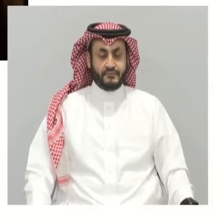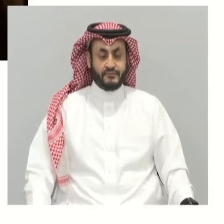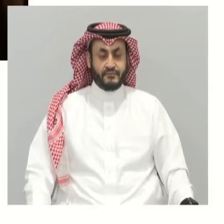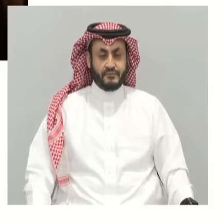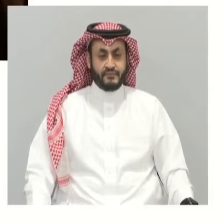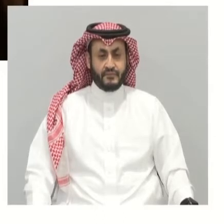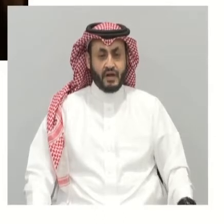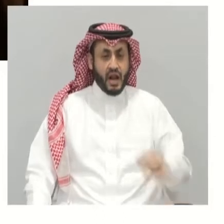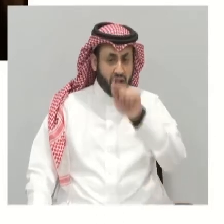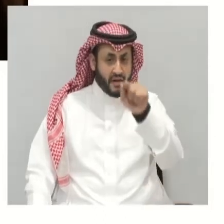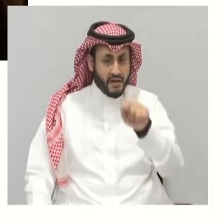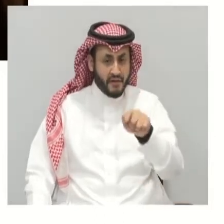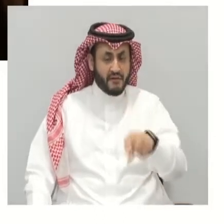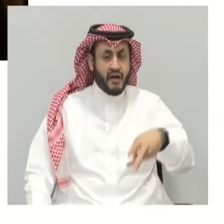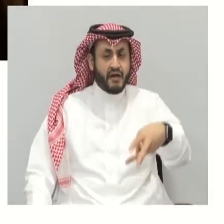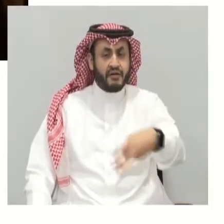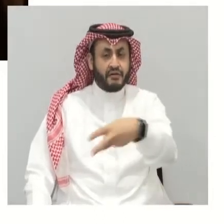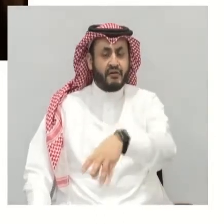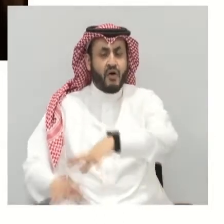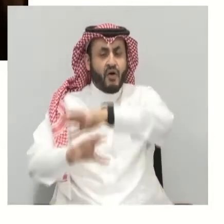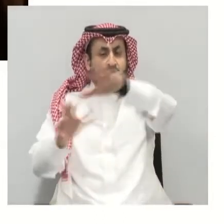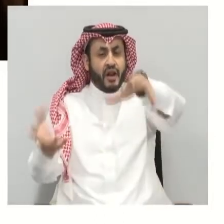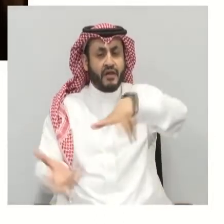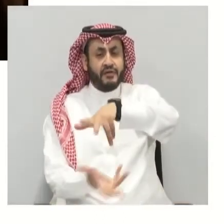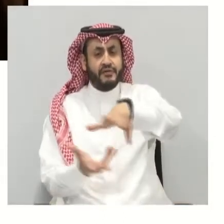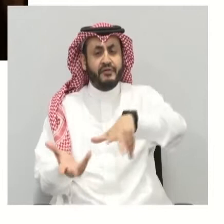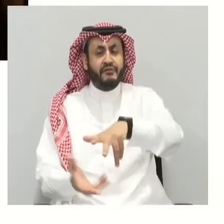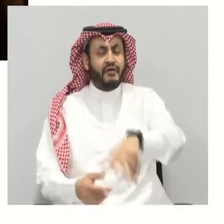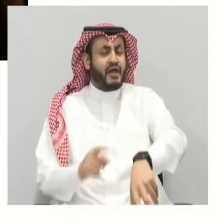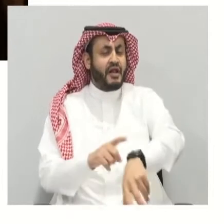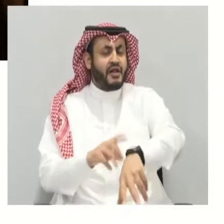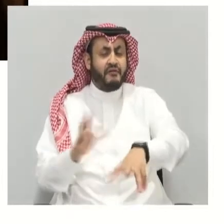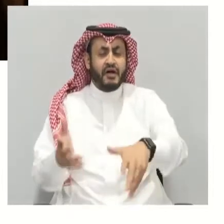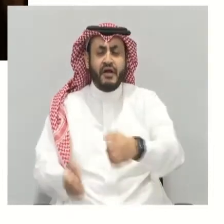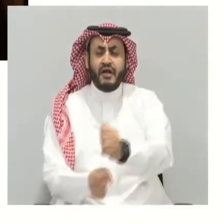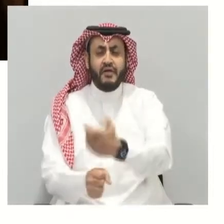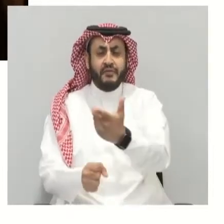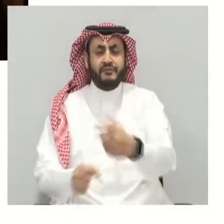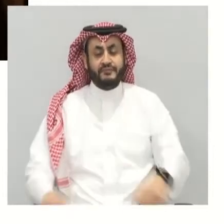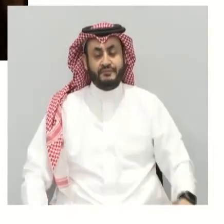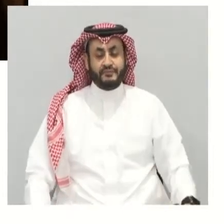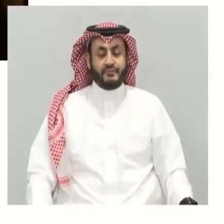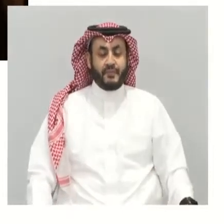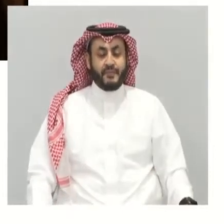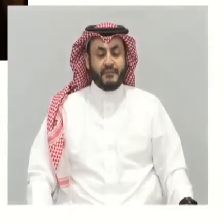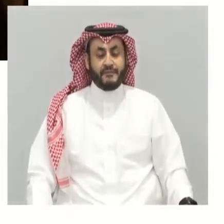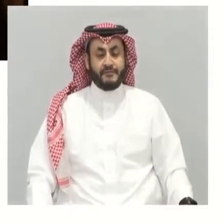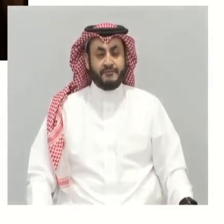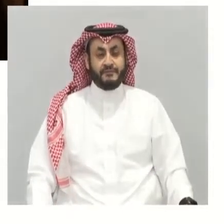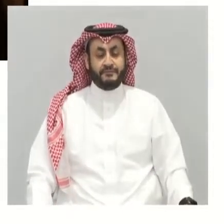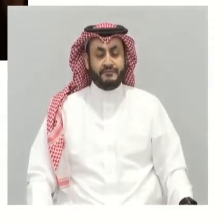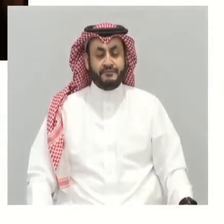Ask teenagers around the world how they love to spend their free time. And chances are